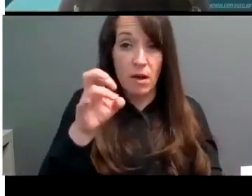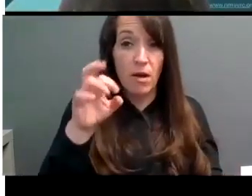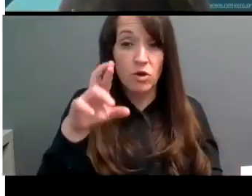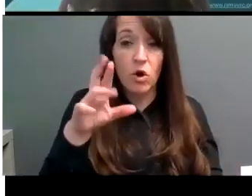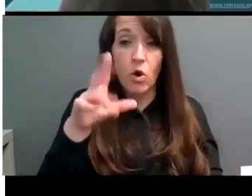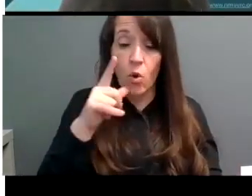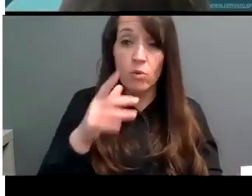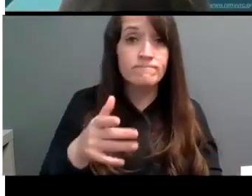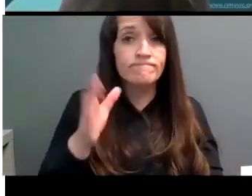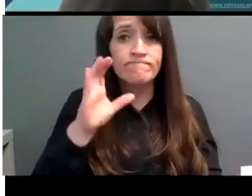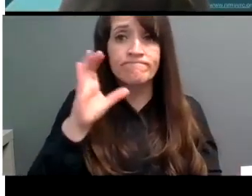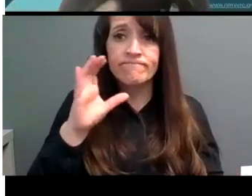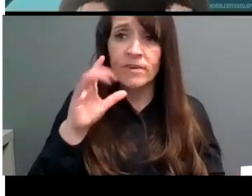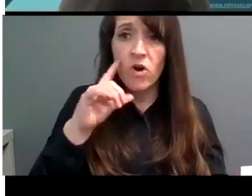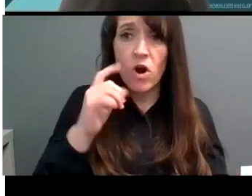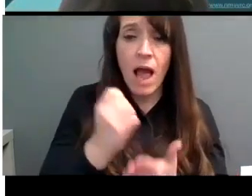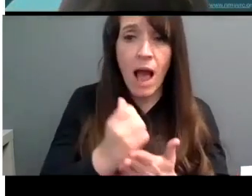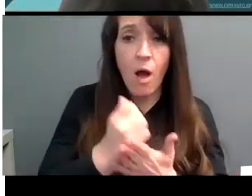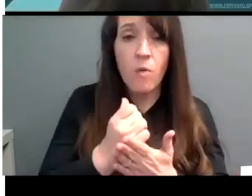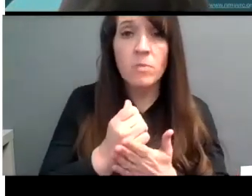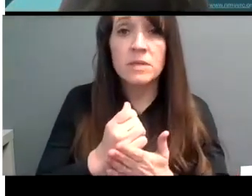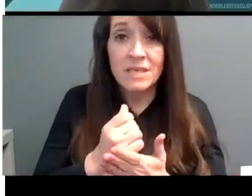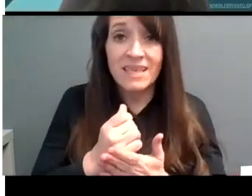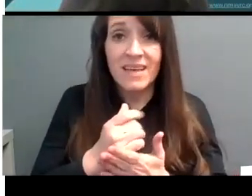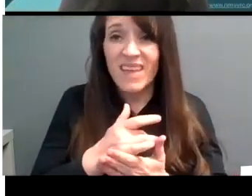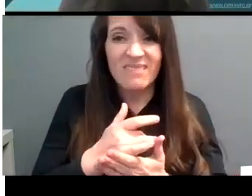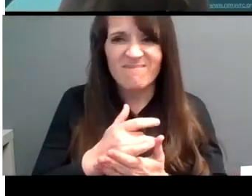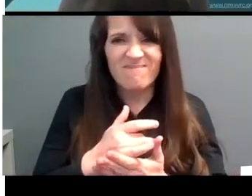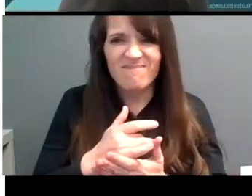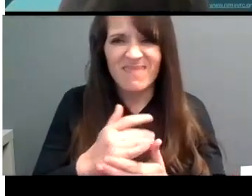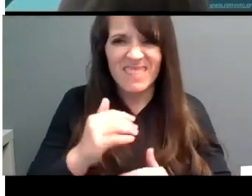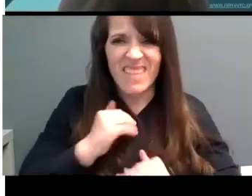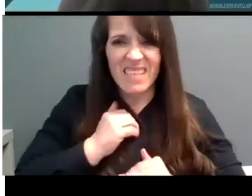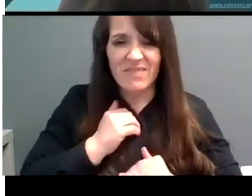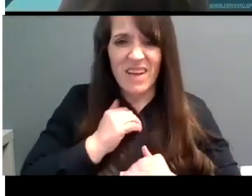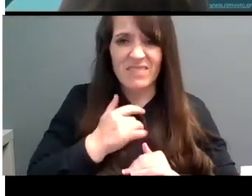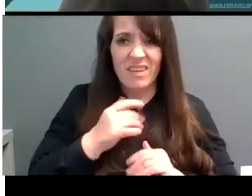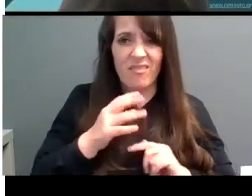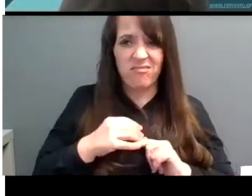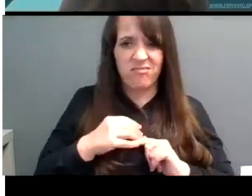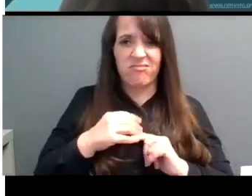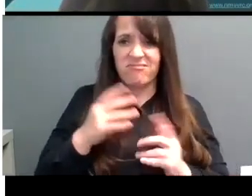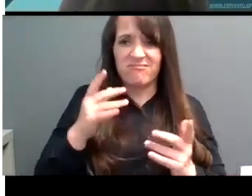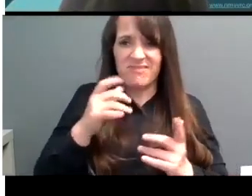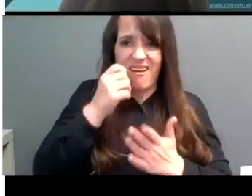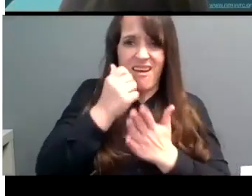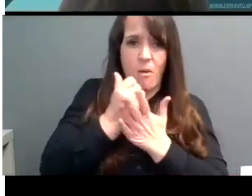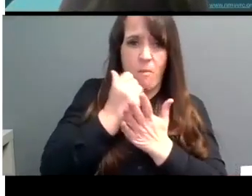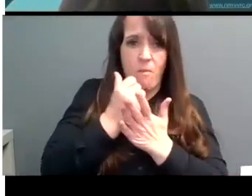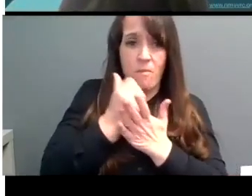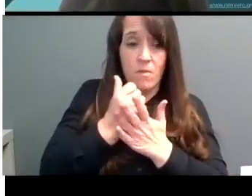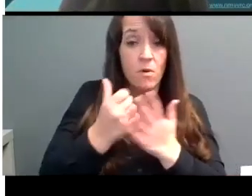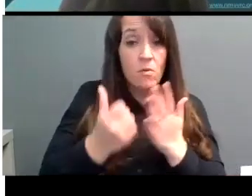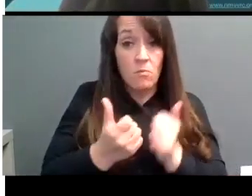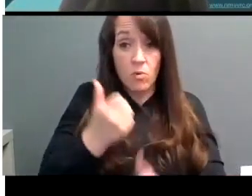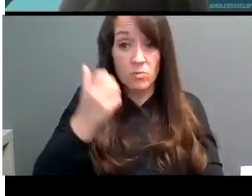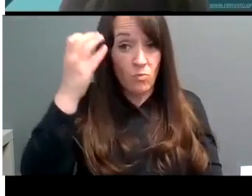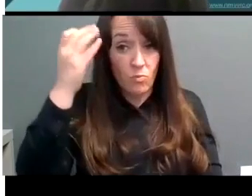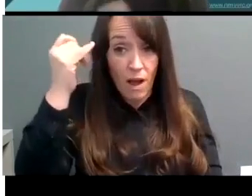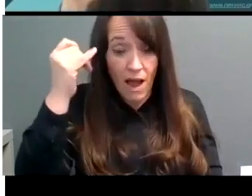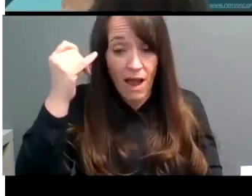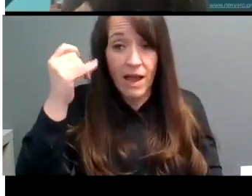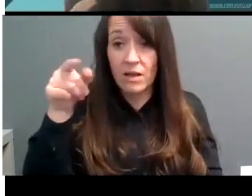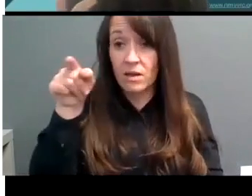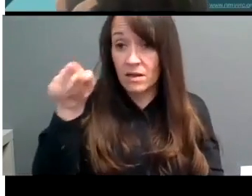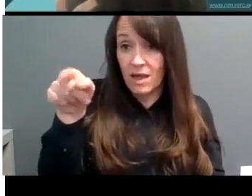it doesn't meet their needs. And it's very, very important. Most of the times that happens is because they're not going to a provider